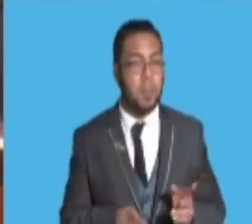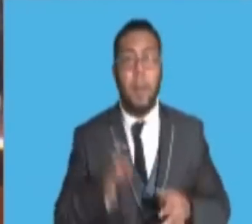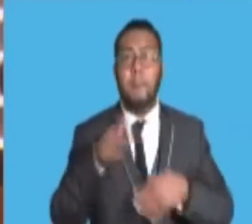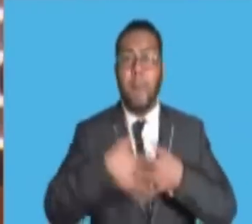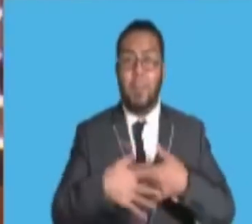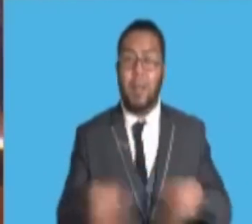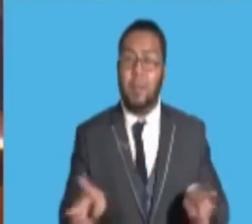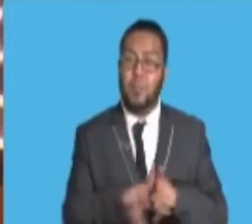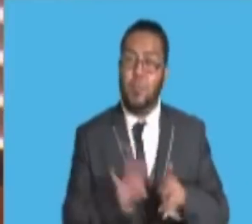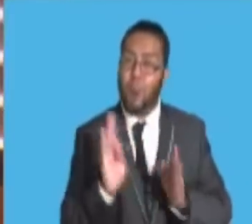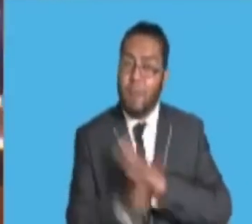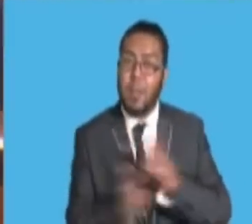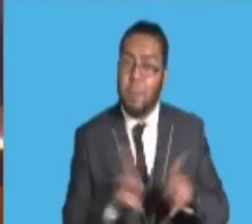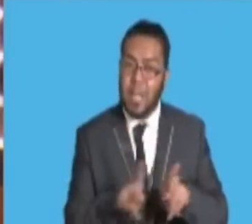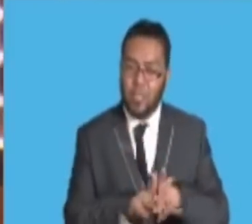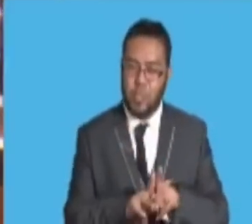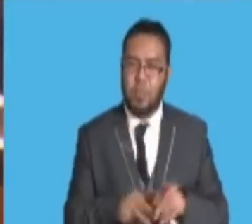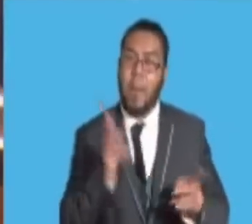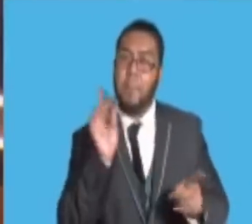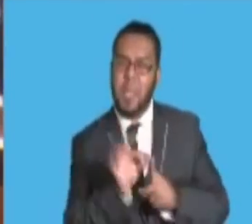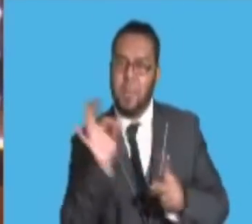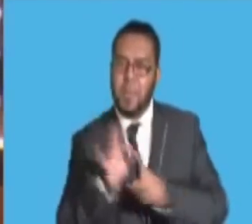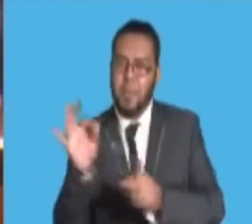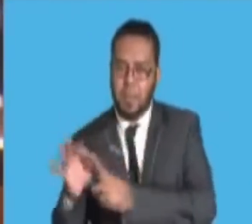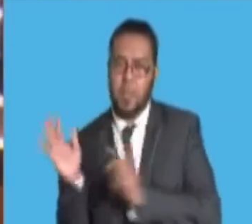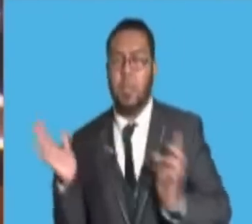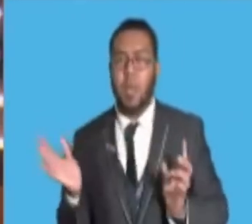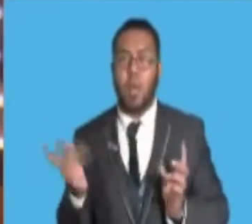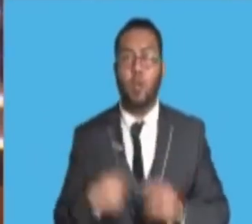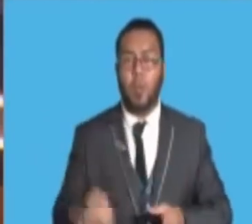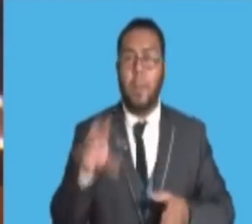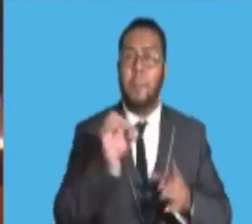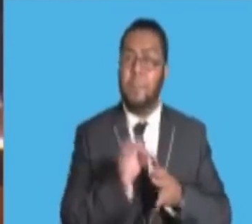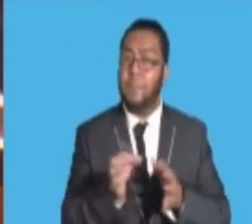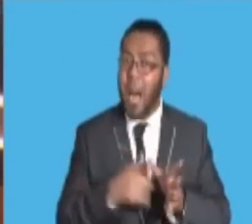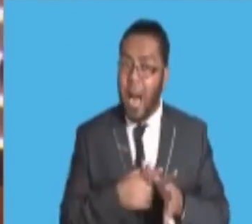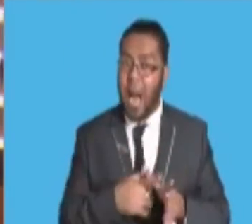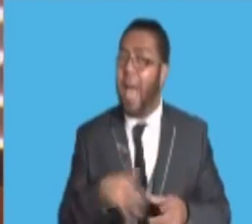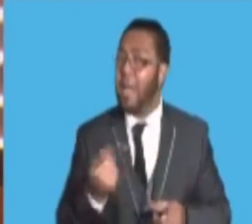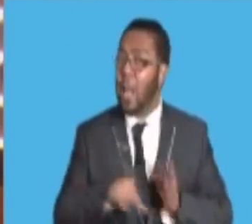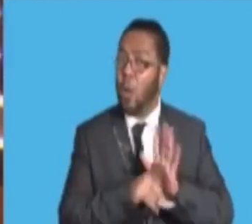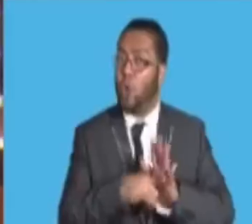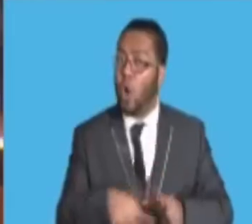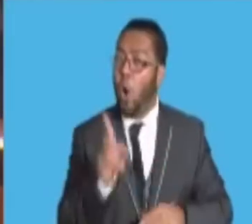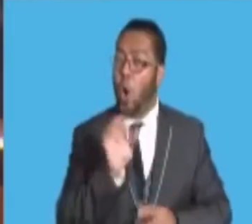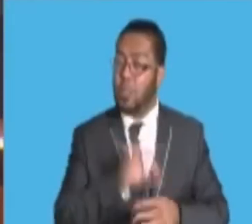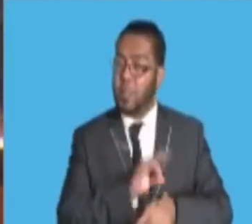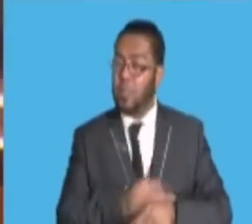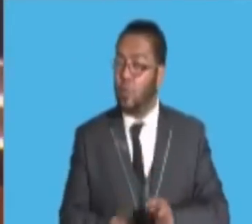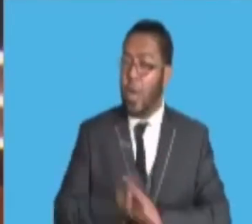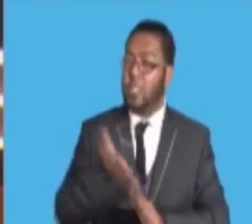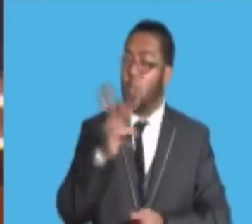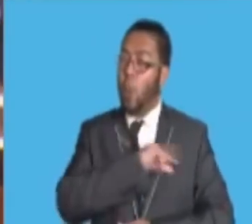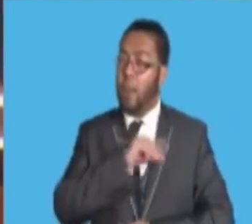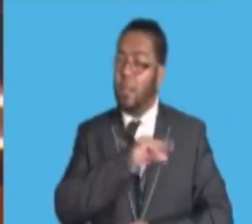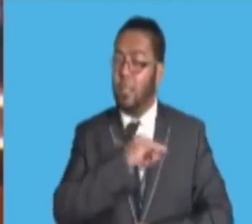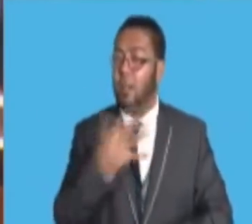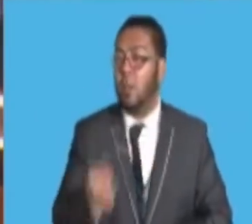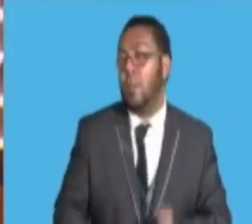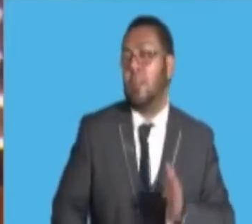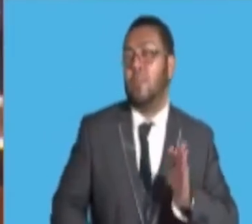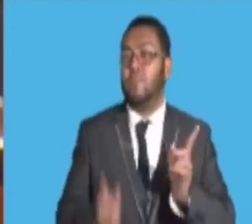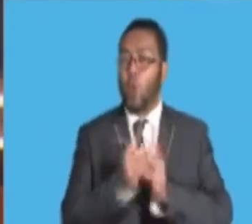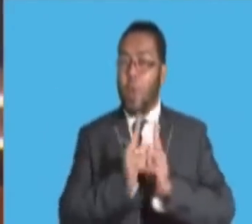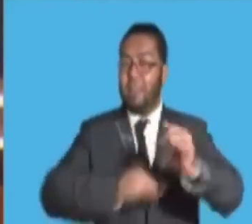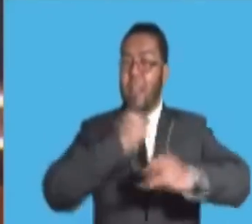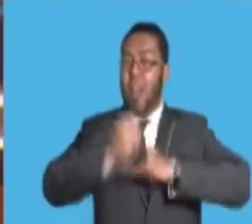to develop, upgrade, equip, and operate the Mbai-Lotok hospitals to raise the quality of health services to meet full international